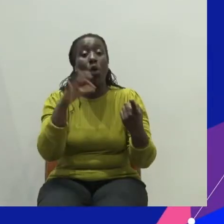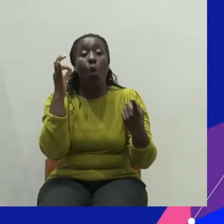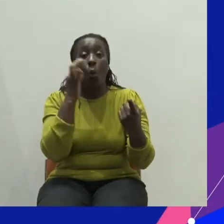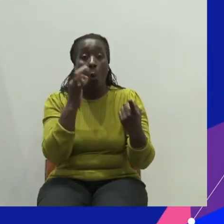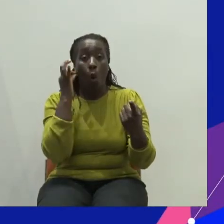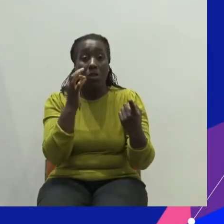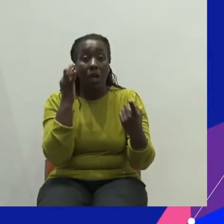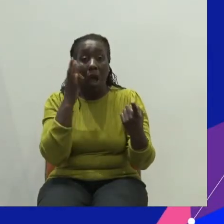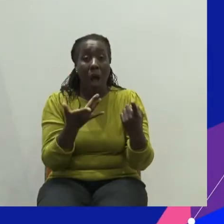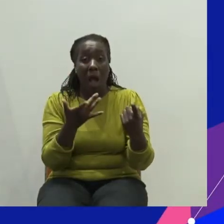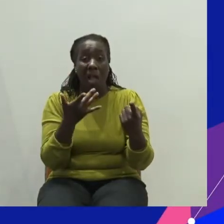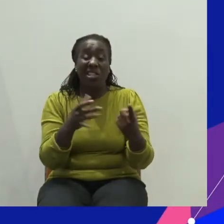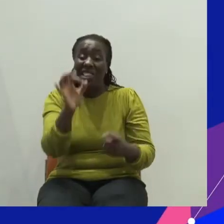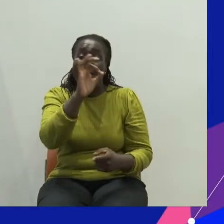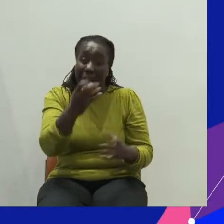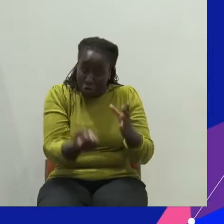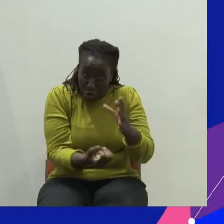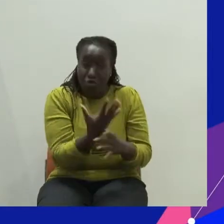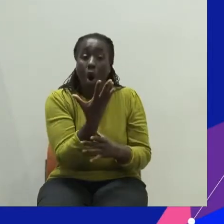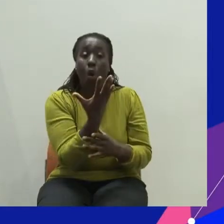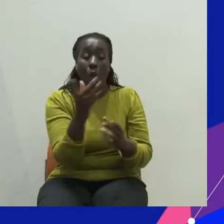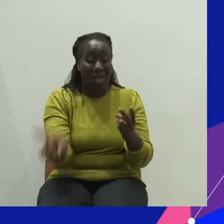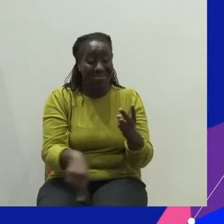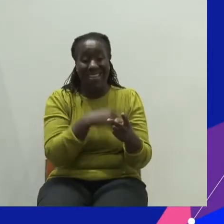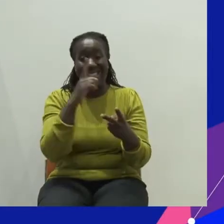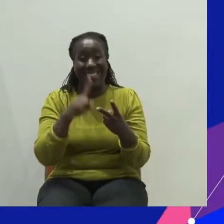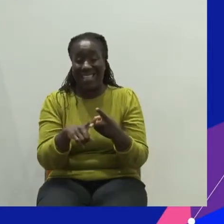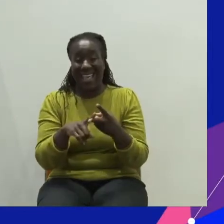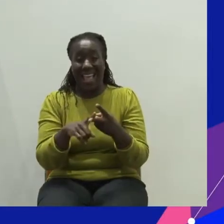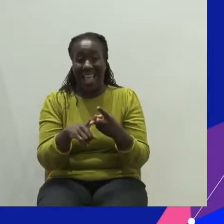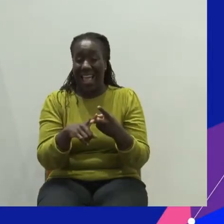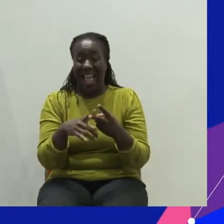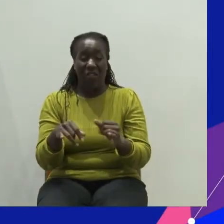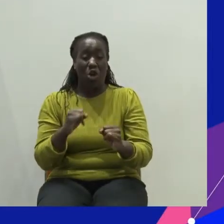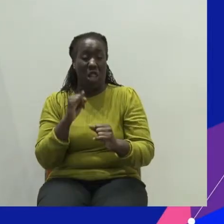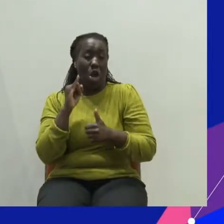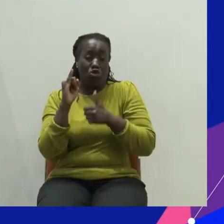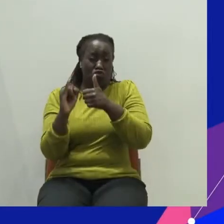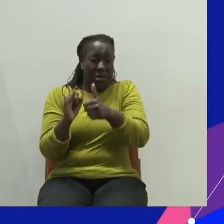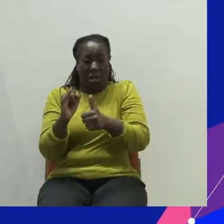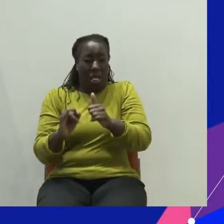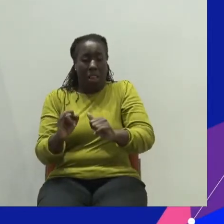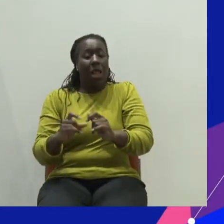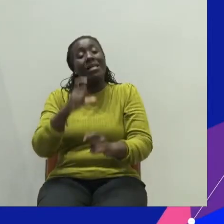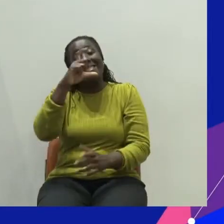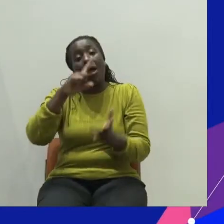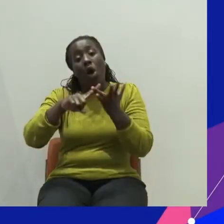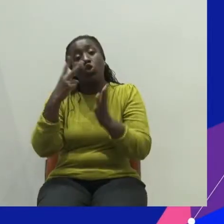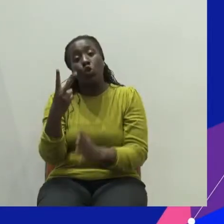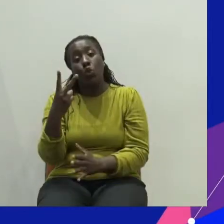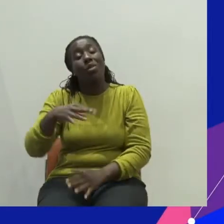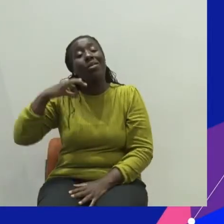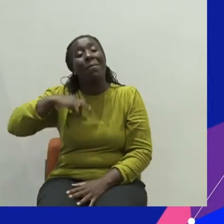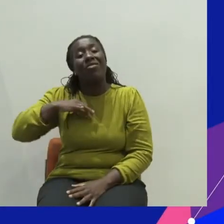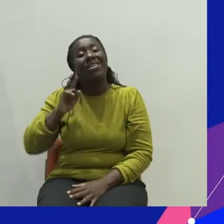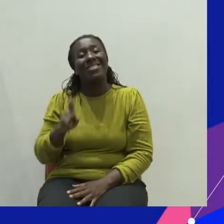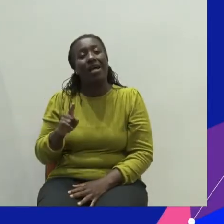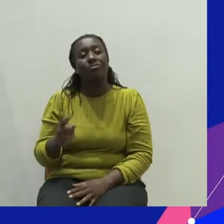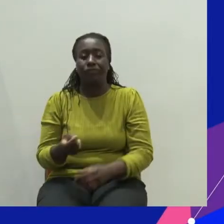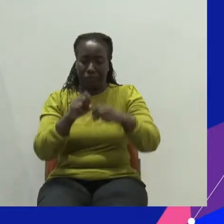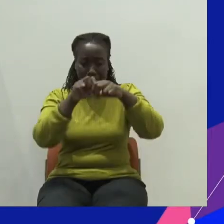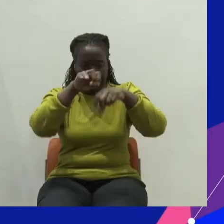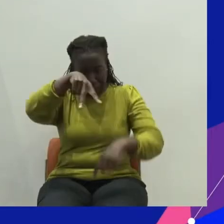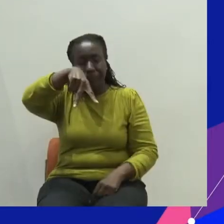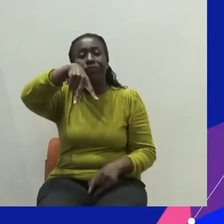which is what the cells need to grow in, and then we're going to have this supercritical CO2 layer. And the benefit of that was twofold.